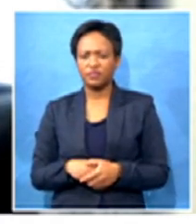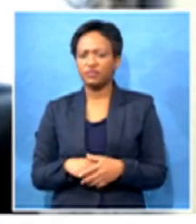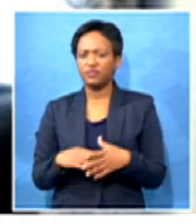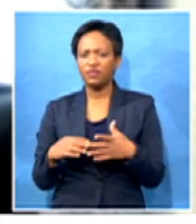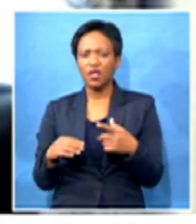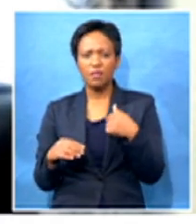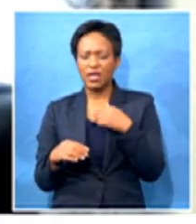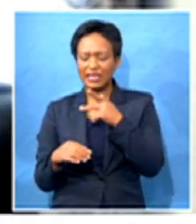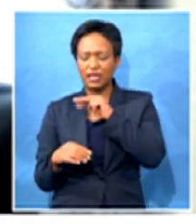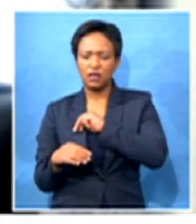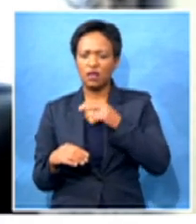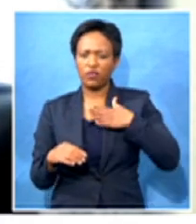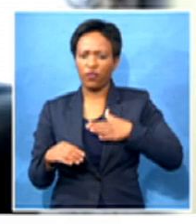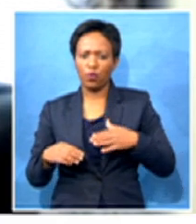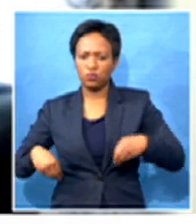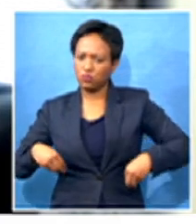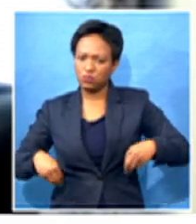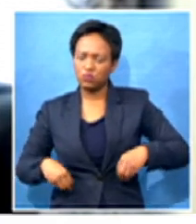space in KwaZulu-Natal.